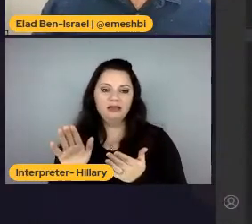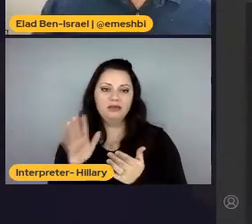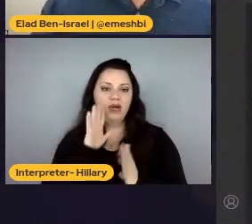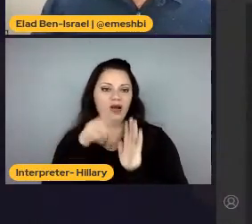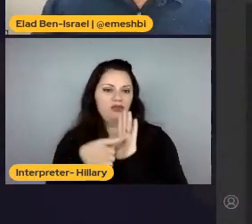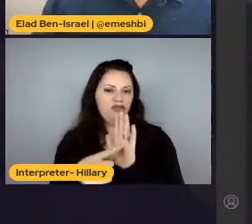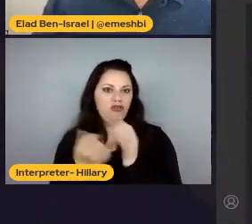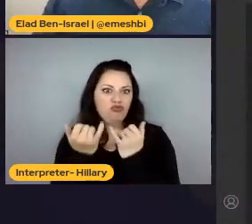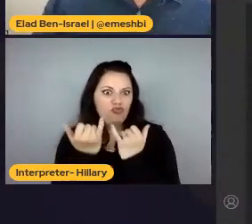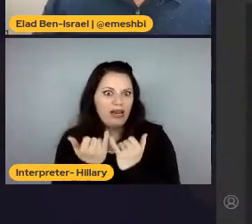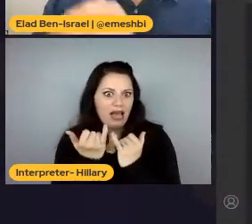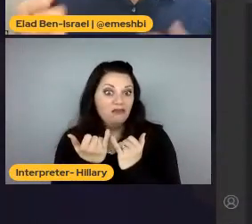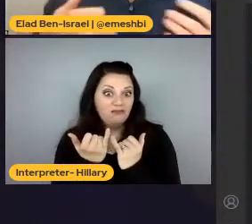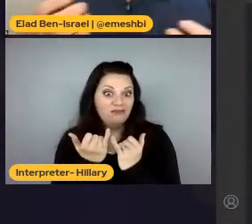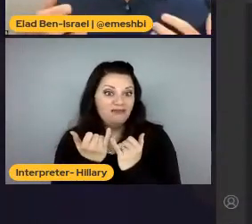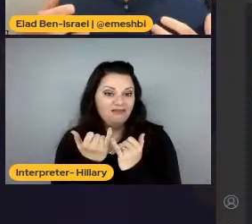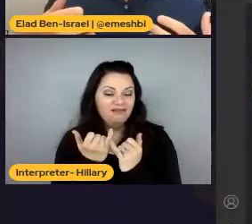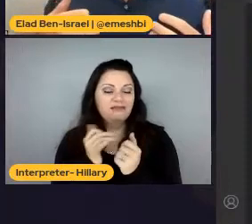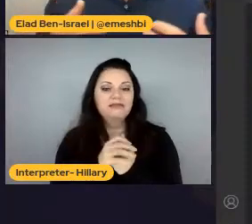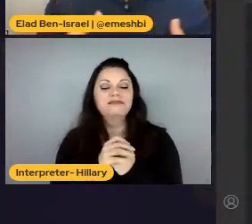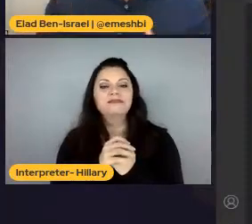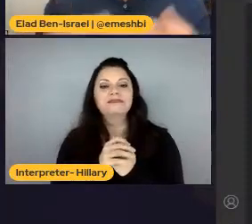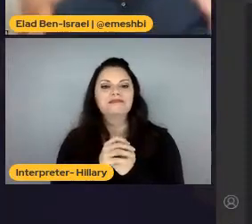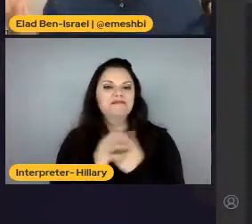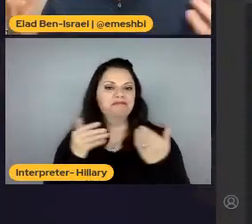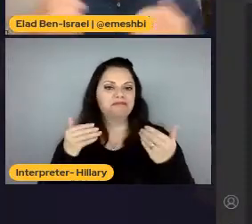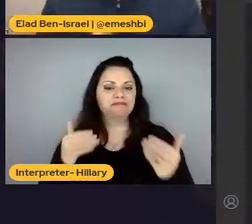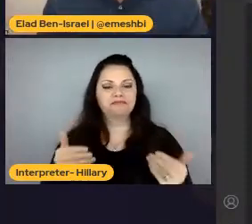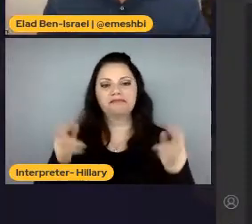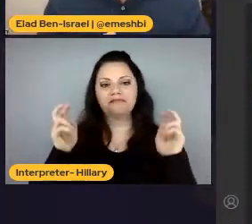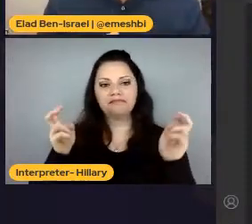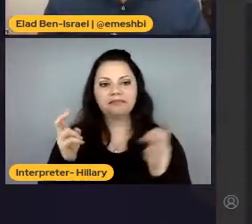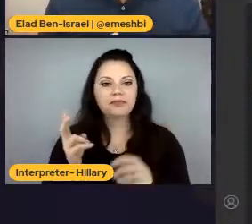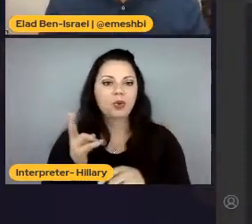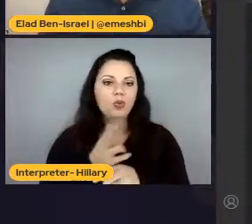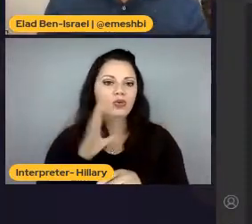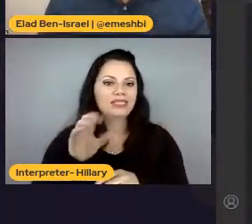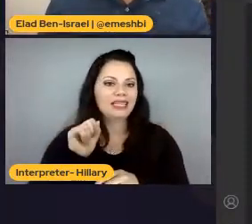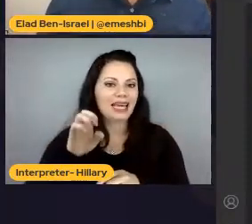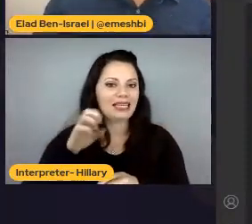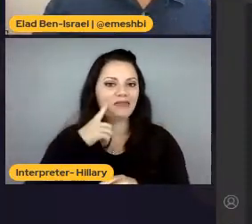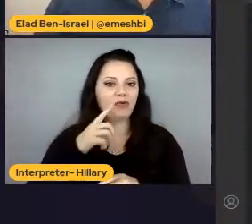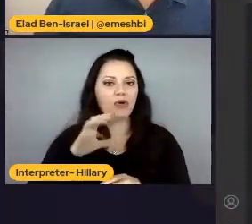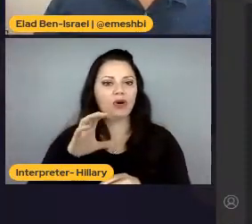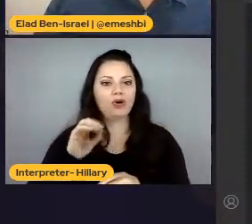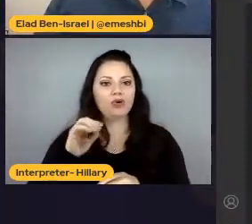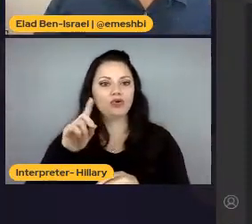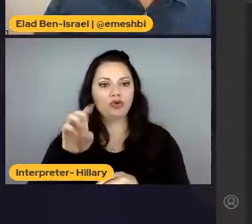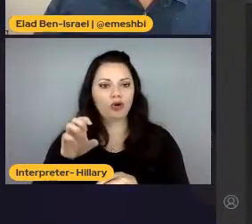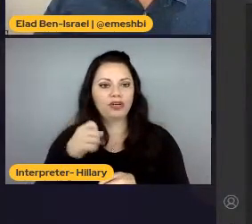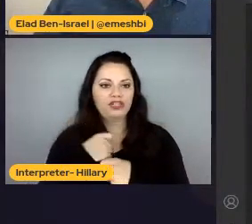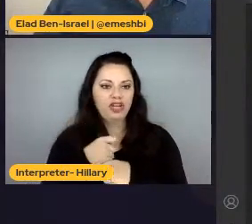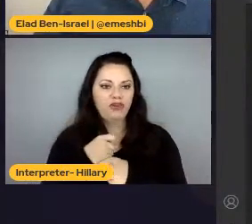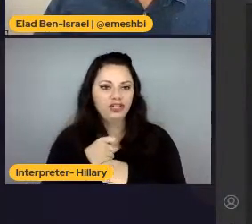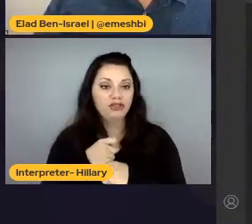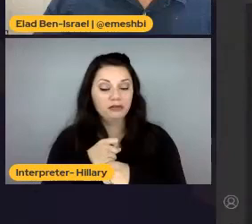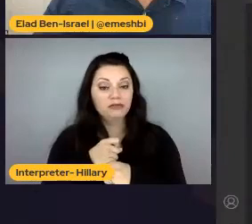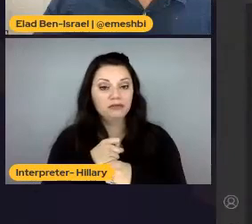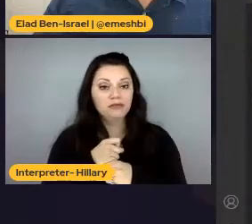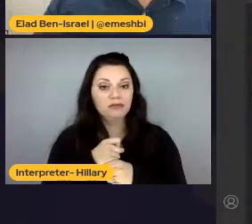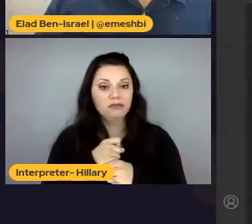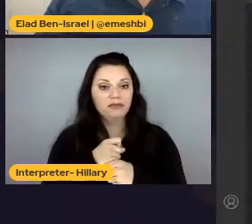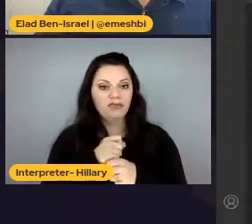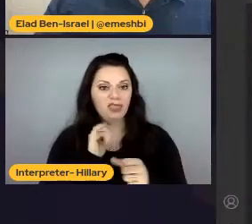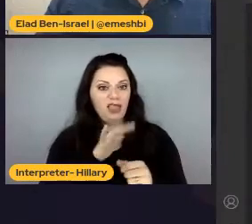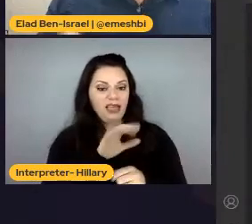now. And so let's talk about some use case for code generation. And that use case, the use case that I want to talk